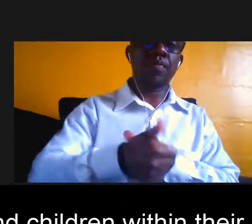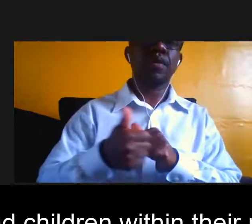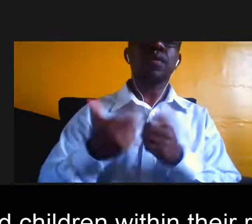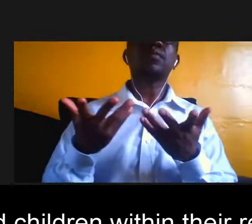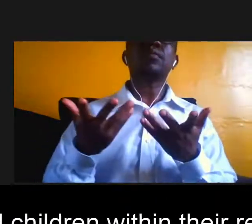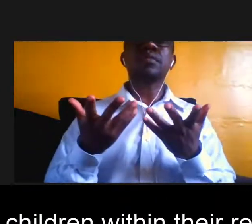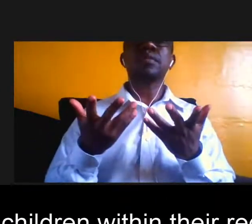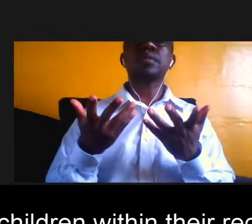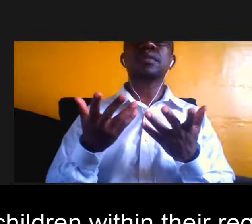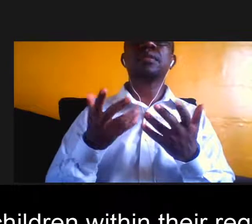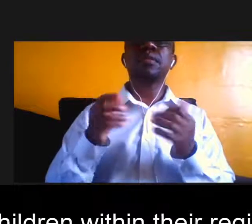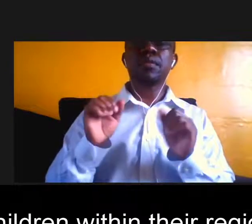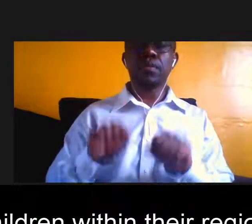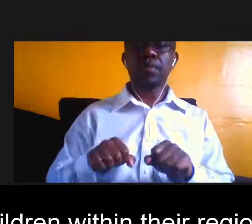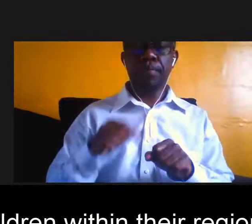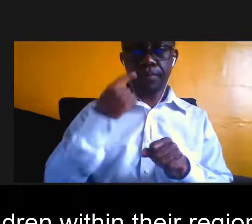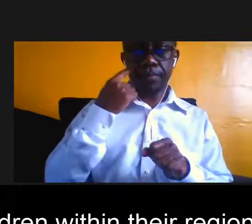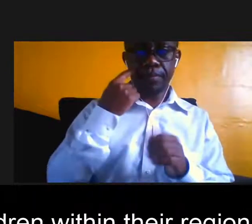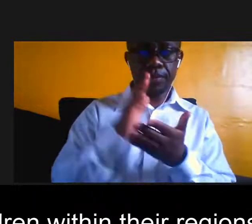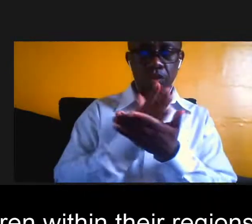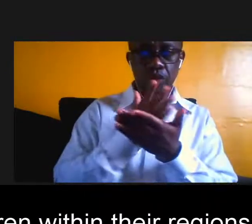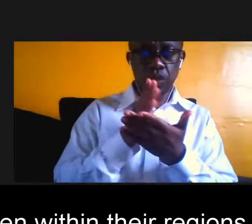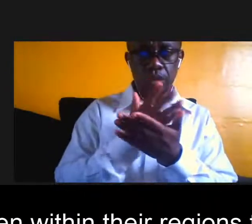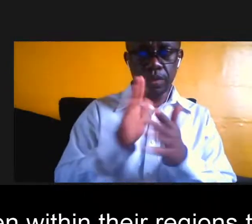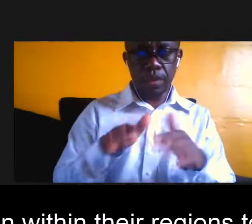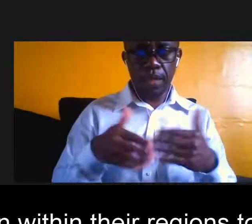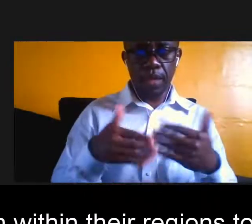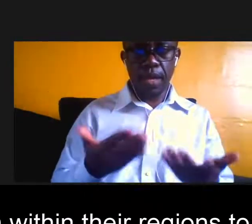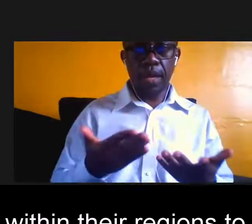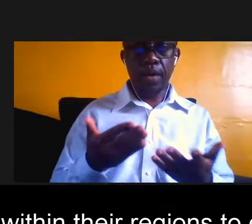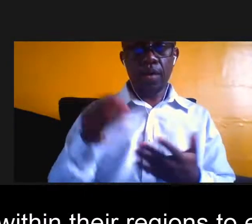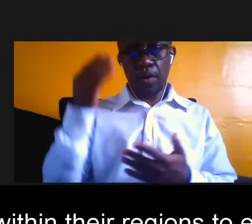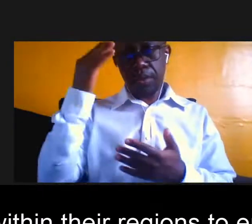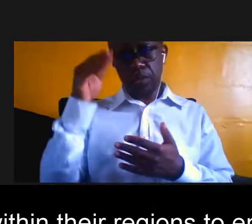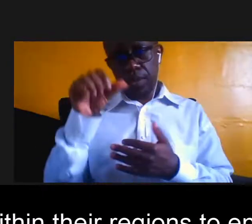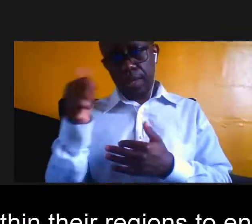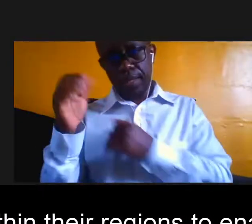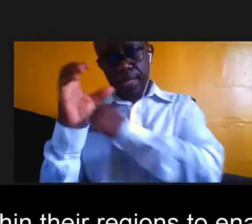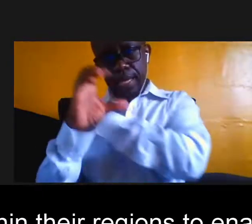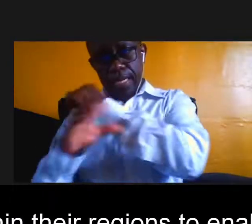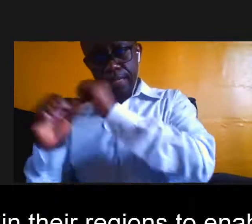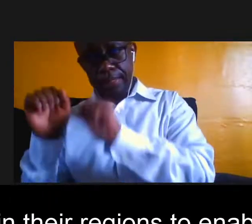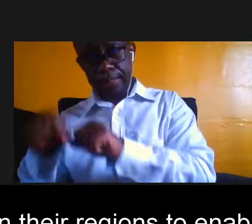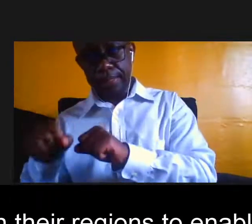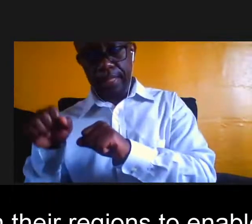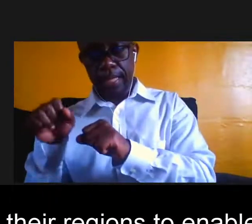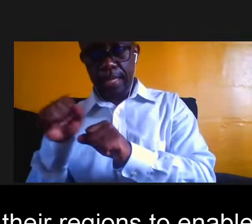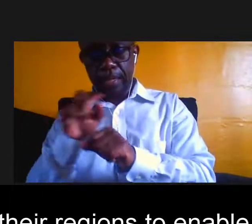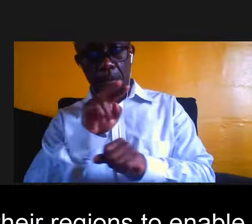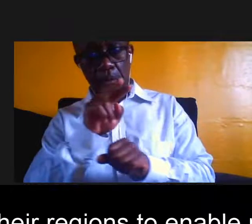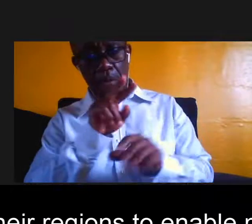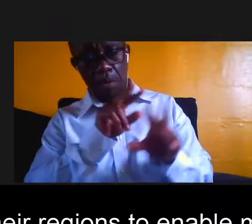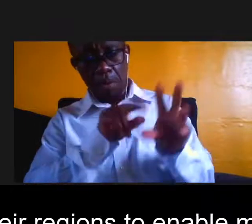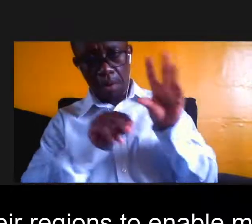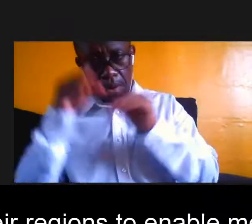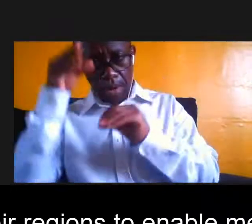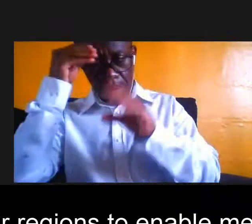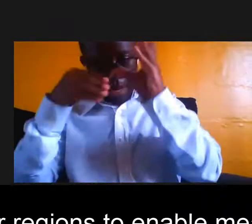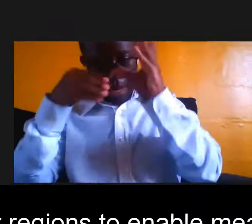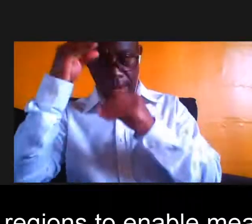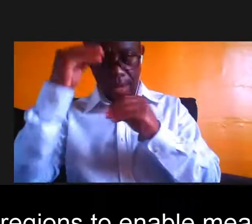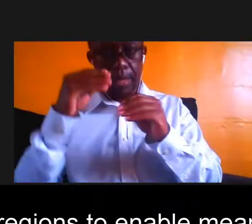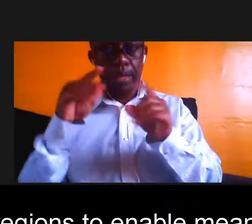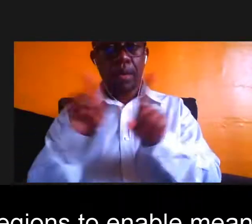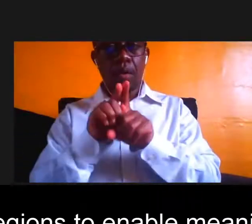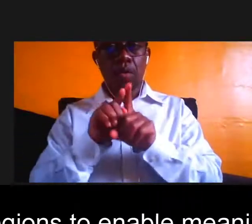How do we share that and broadcast it so that other countries can learn and pick a leaf and probably have interventions that can also address